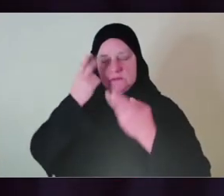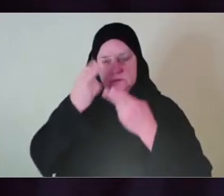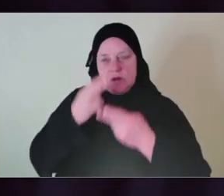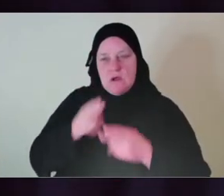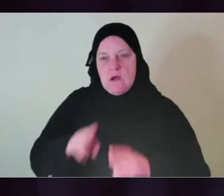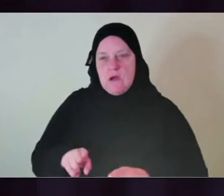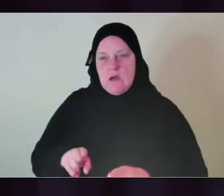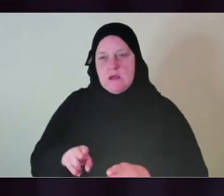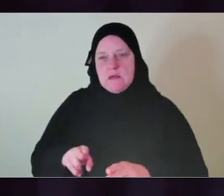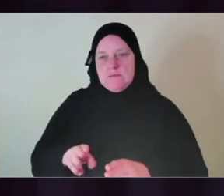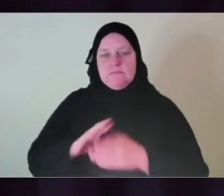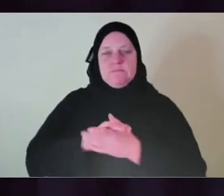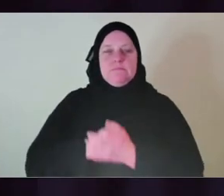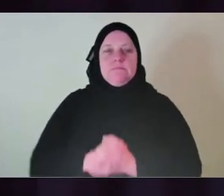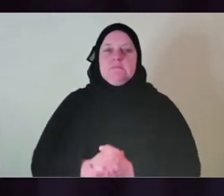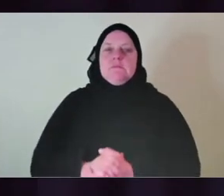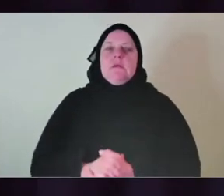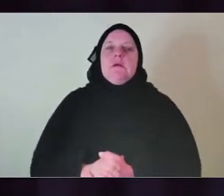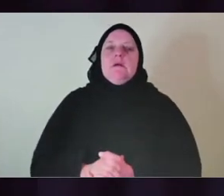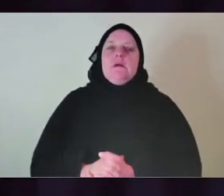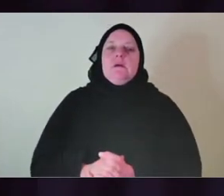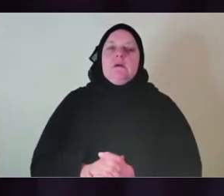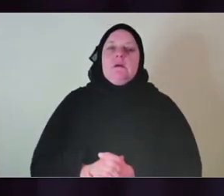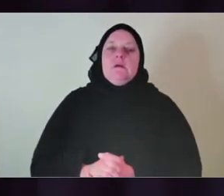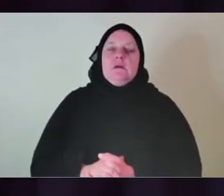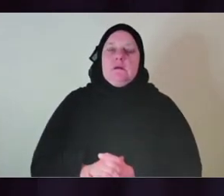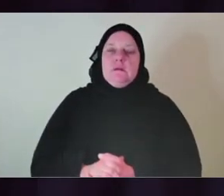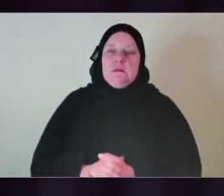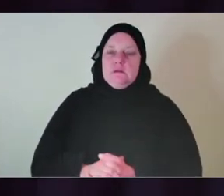you look at how Imam al-Jawad was in his last